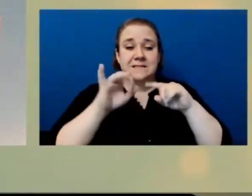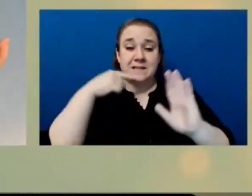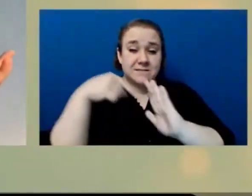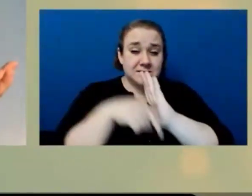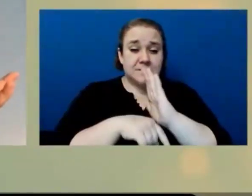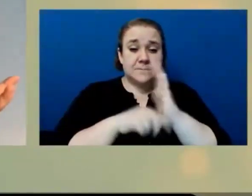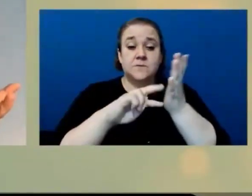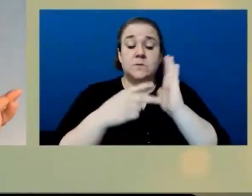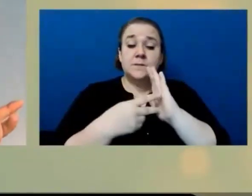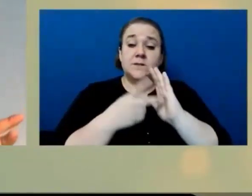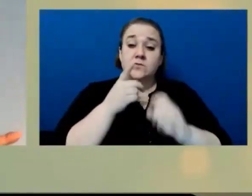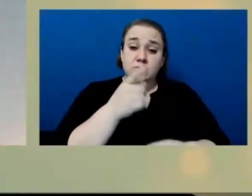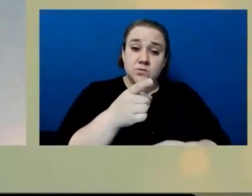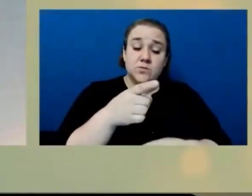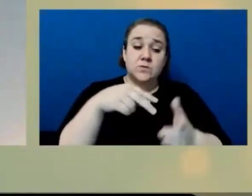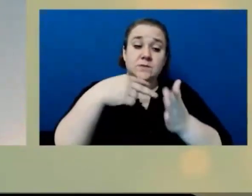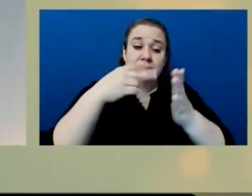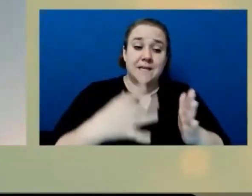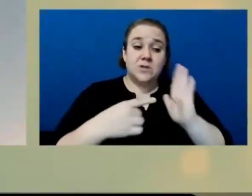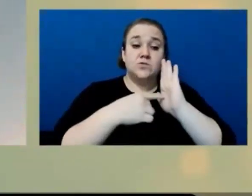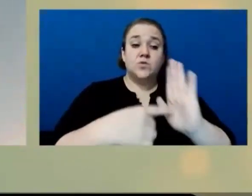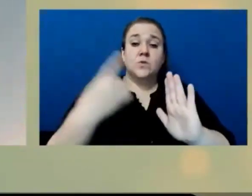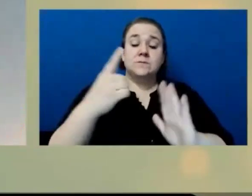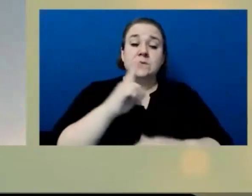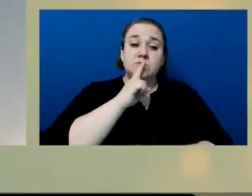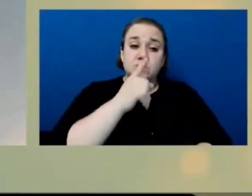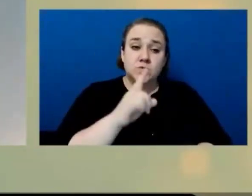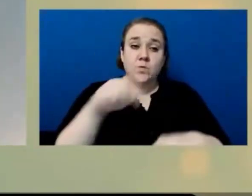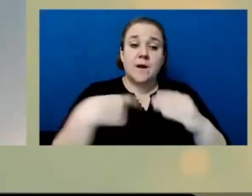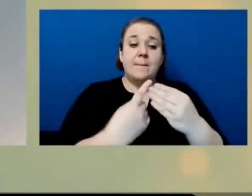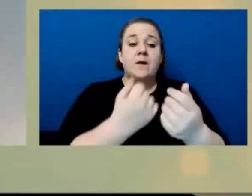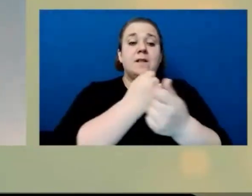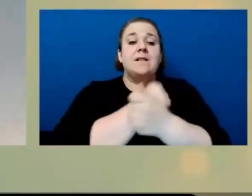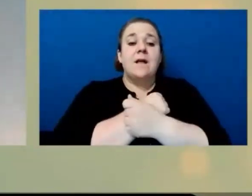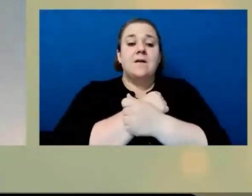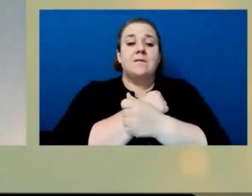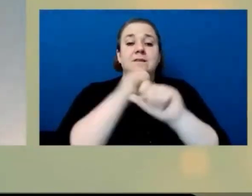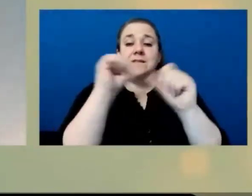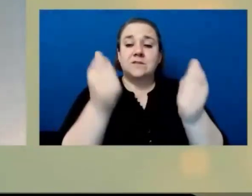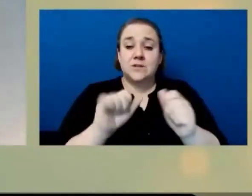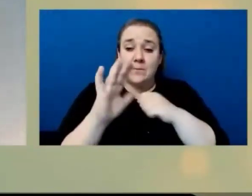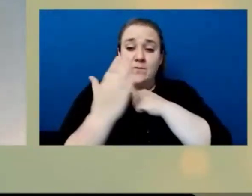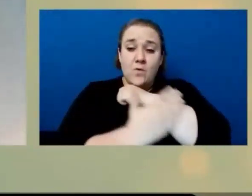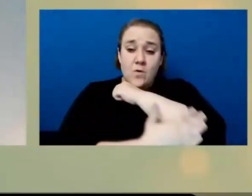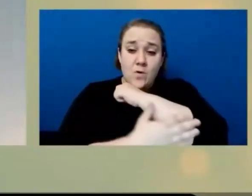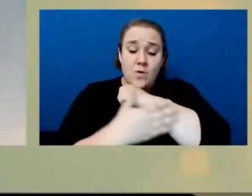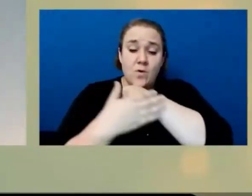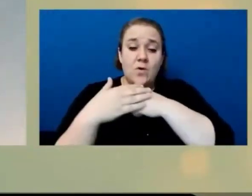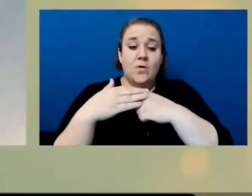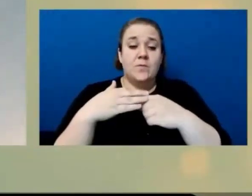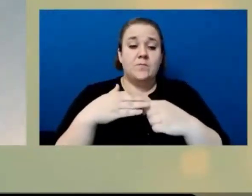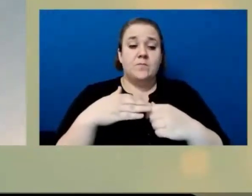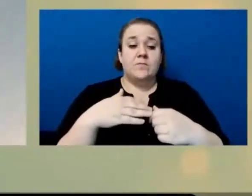light. It means there is something of you in the way a rose unfurls, something of you